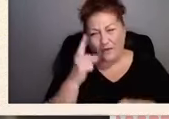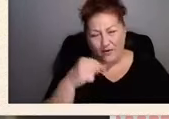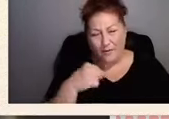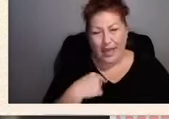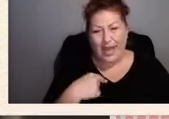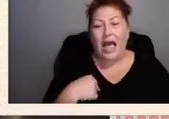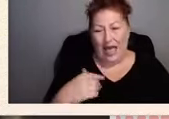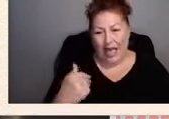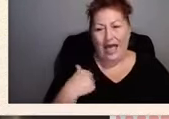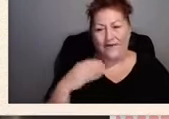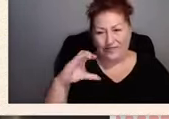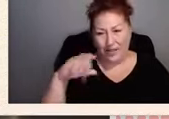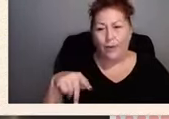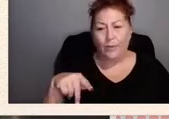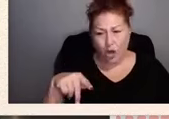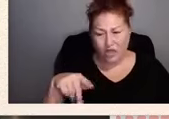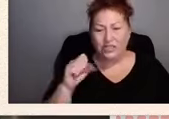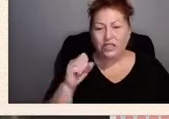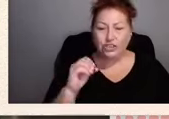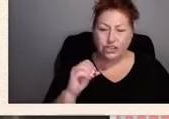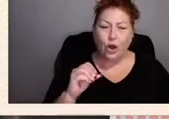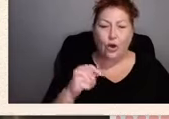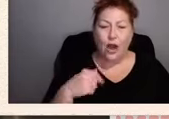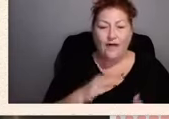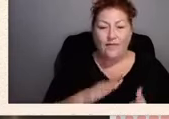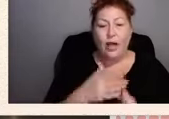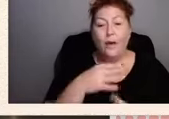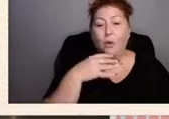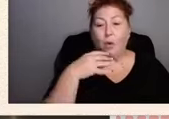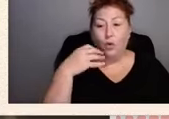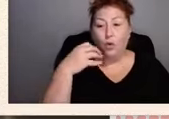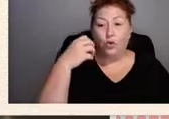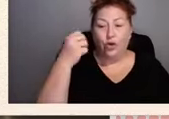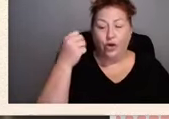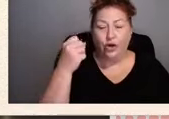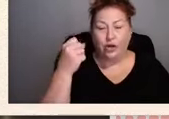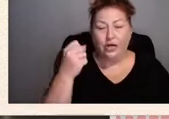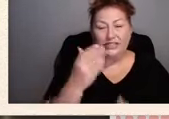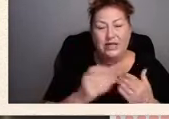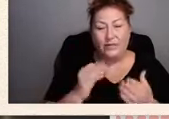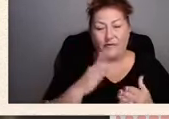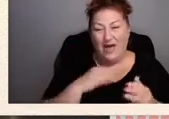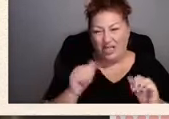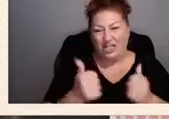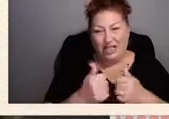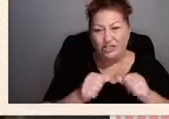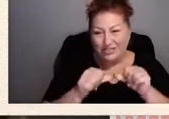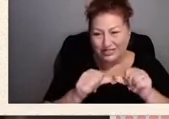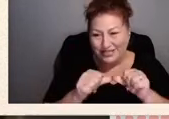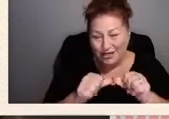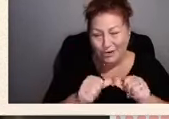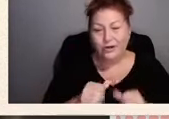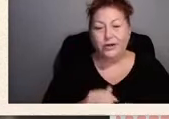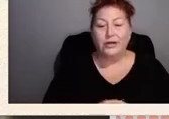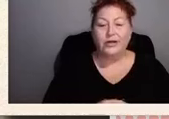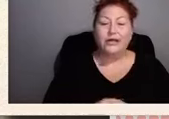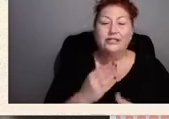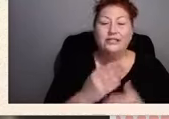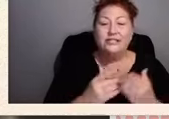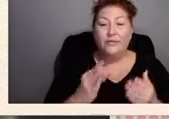palsy, so as I've gotten older, um, some of my challenges continue, some of mine